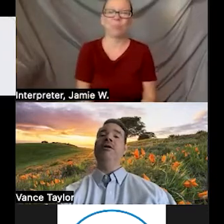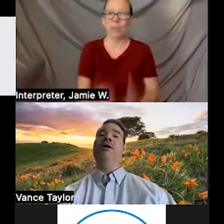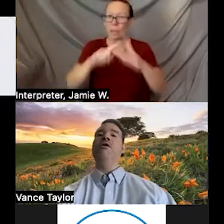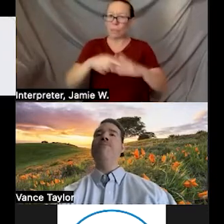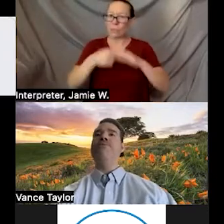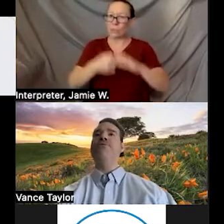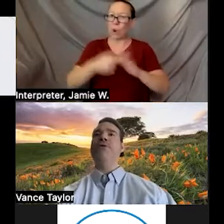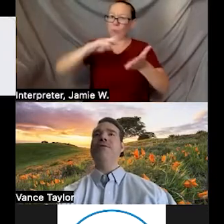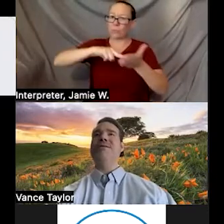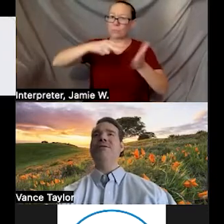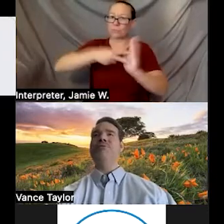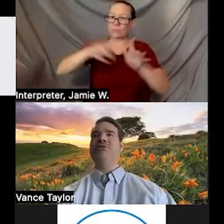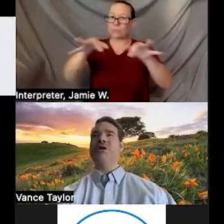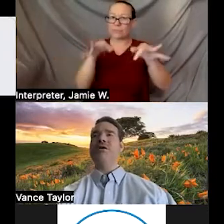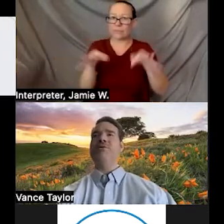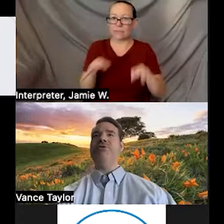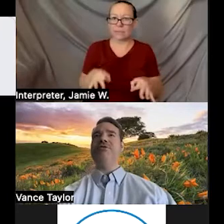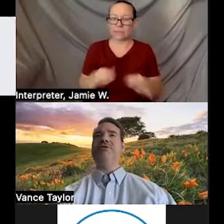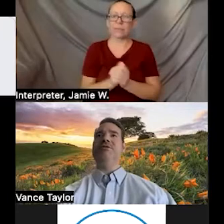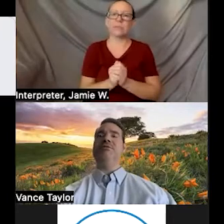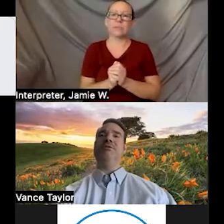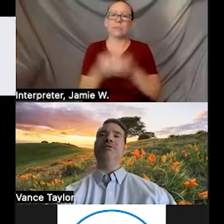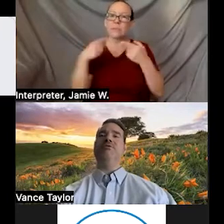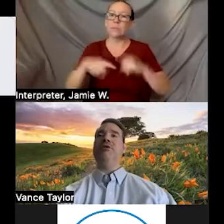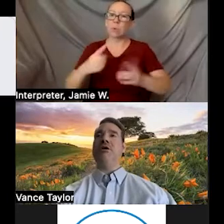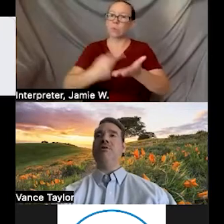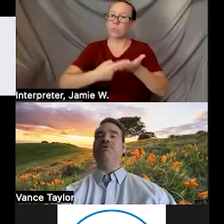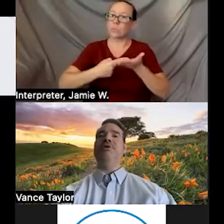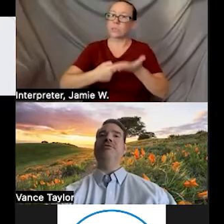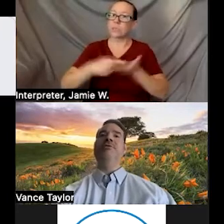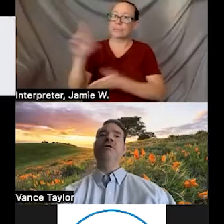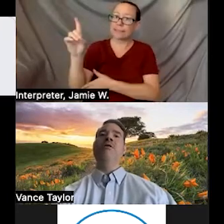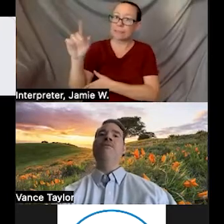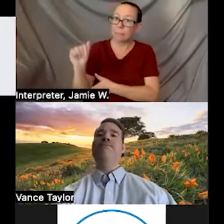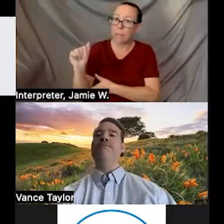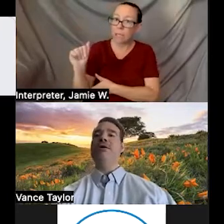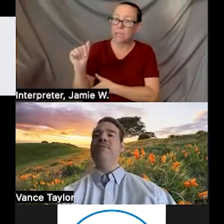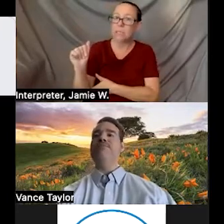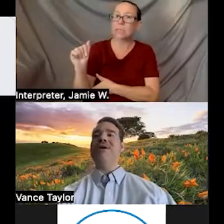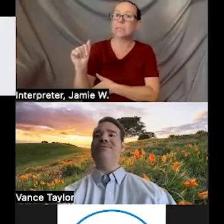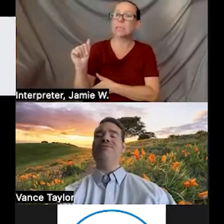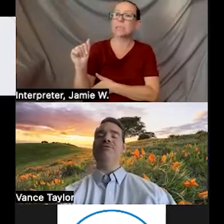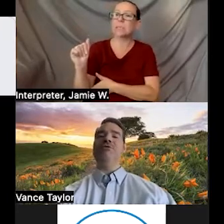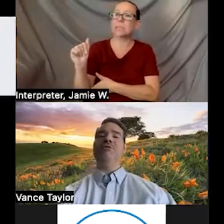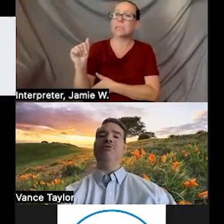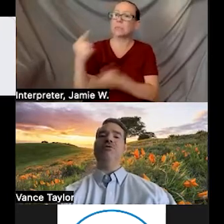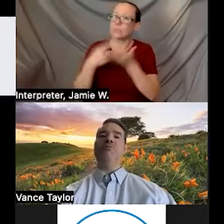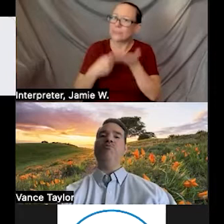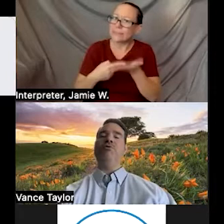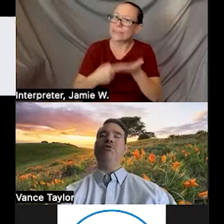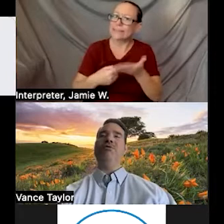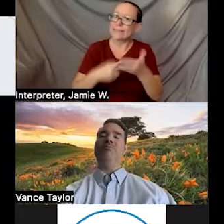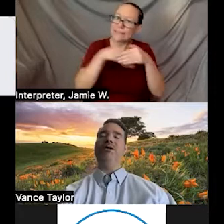think that as we talk about things like disabilities, as we talk about things like access and functional needs, it's